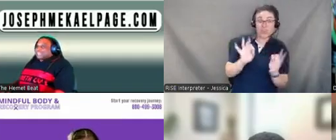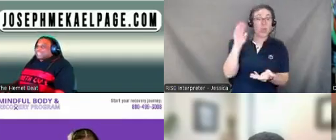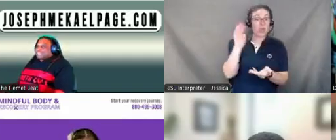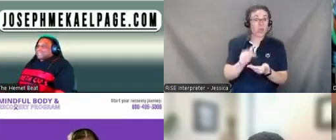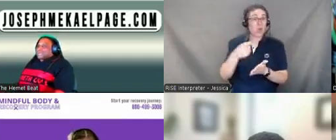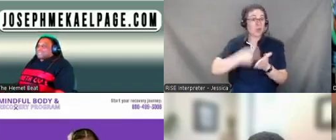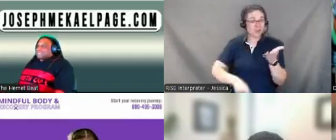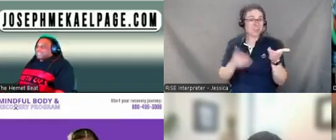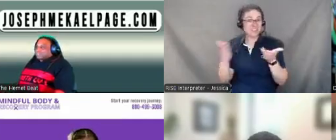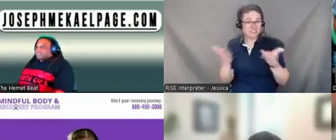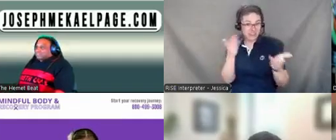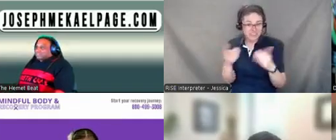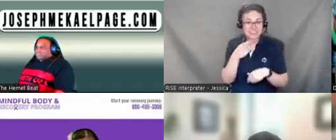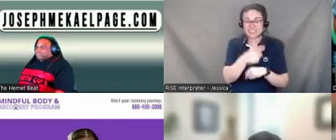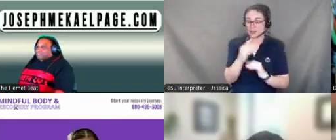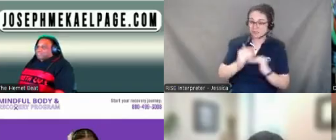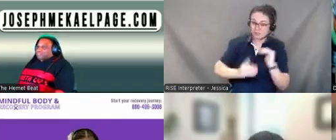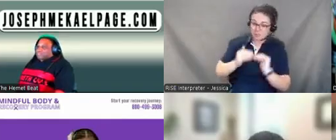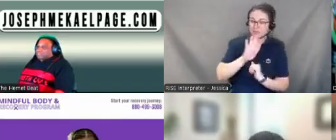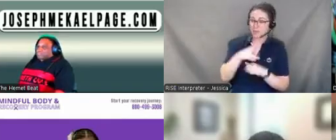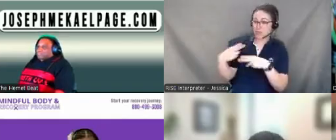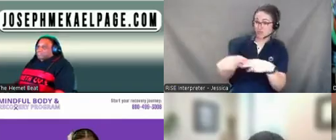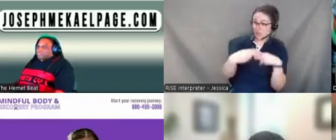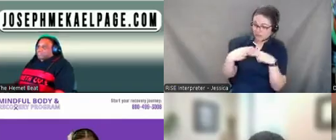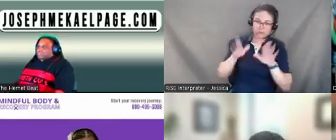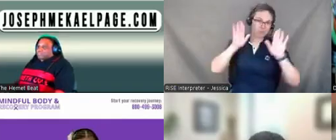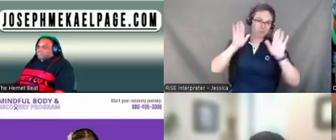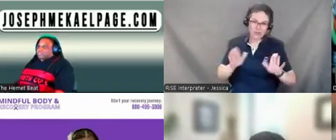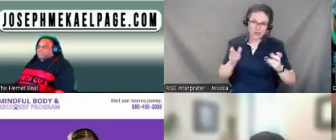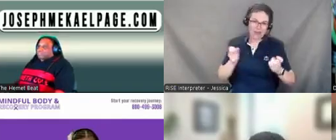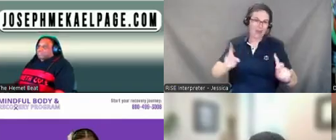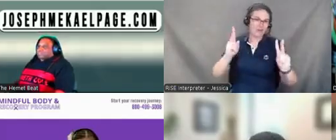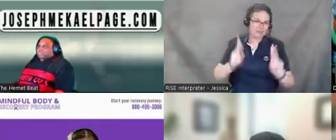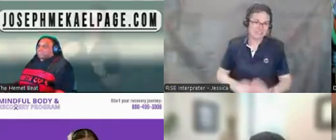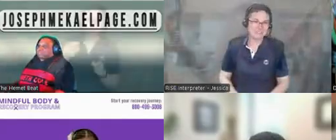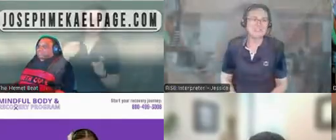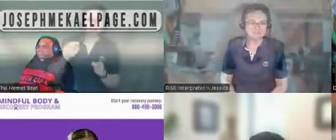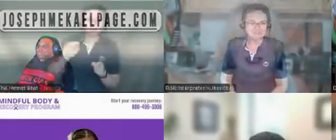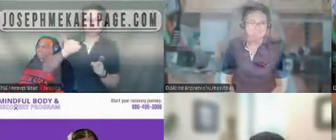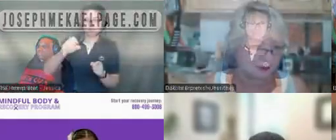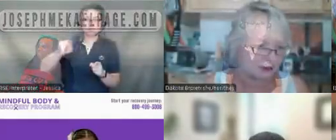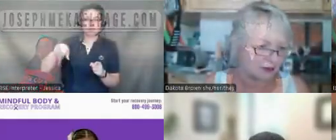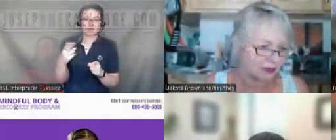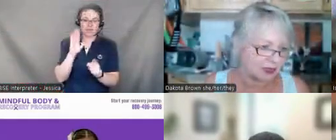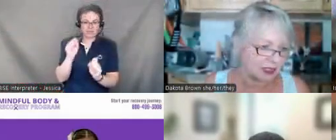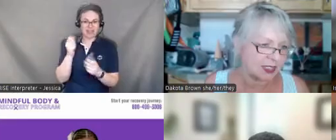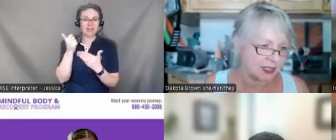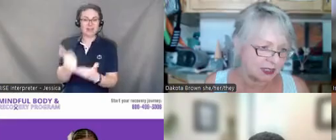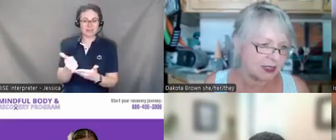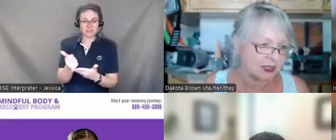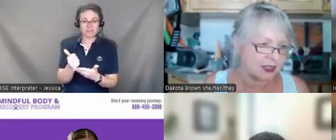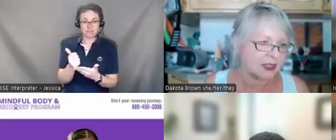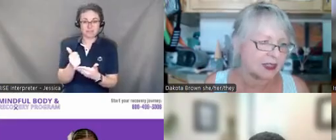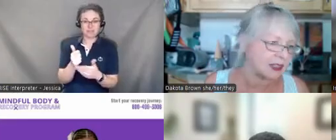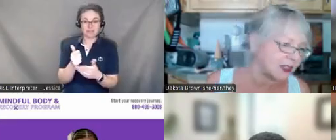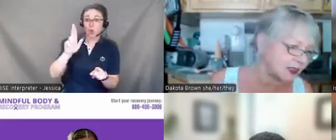now, while he builds his reputation, this would be a great time to get on that. Thank you, Joseph. I just want to make sure that you understand what a